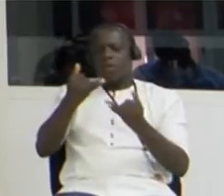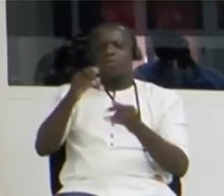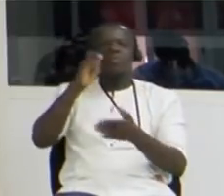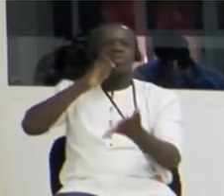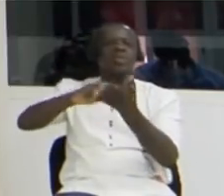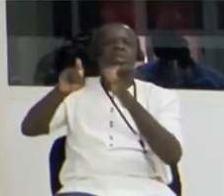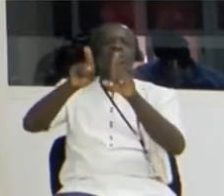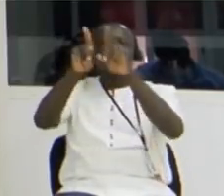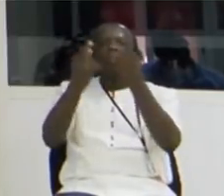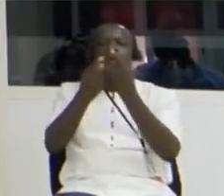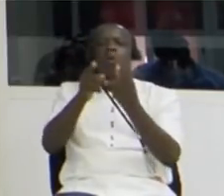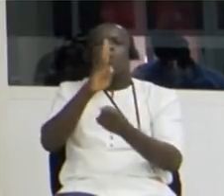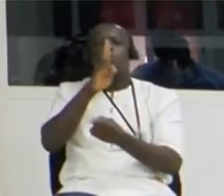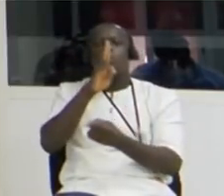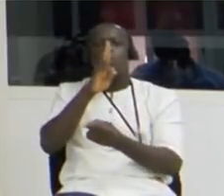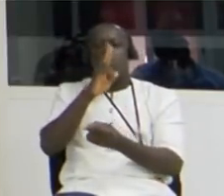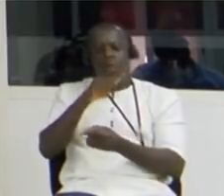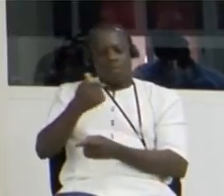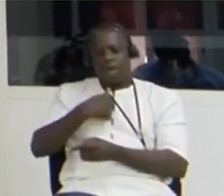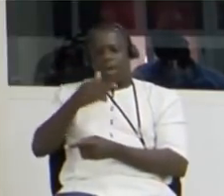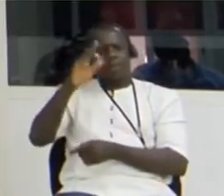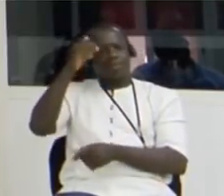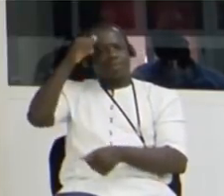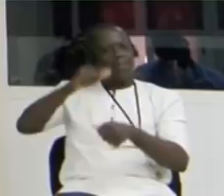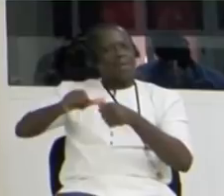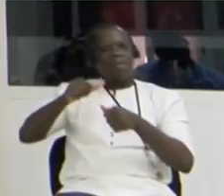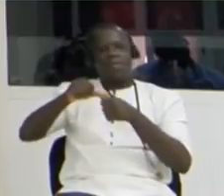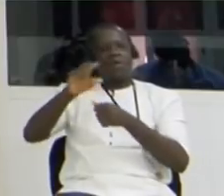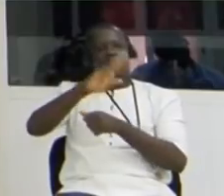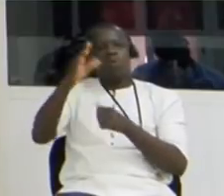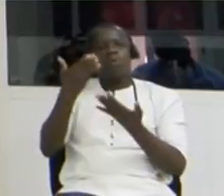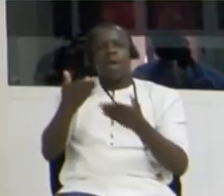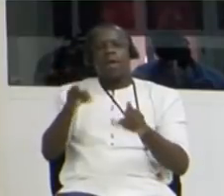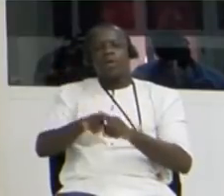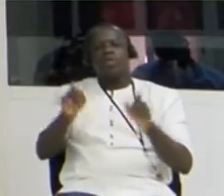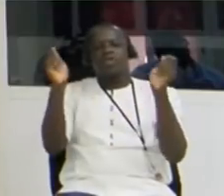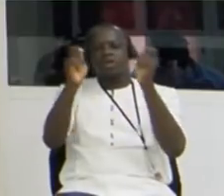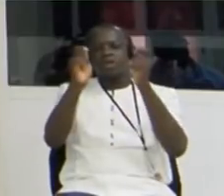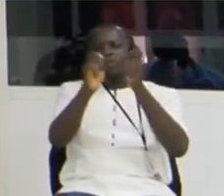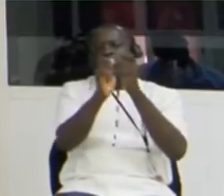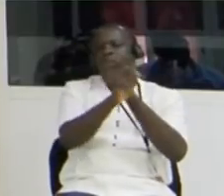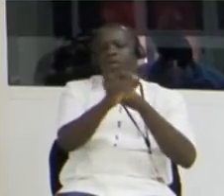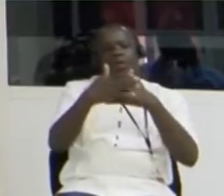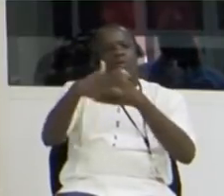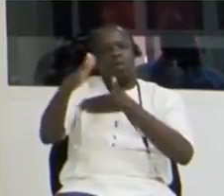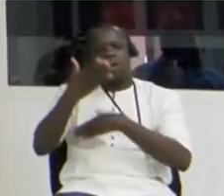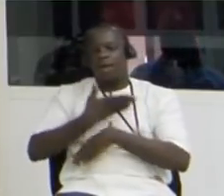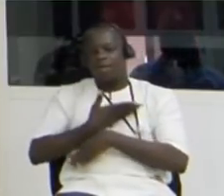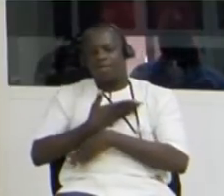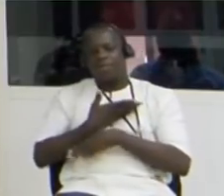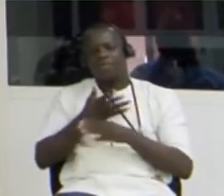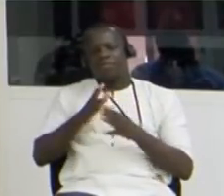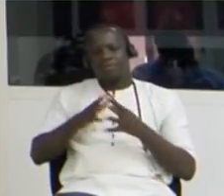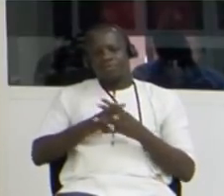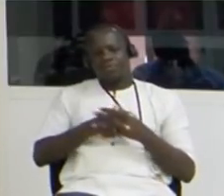cannot remember because they were moving. I couldn't remember then. I couldn't remember.